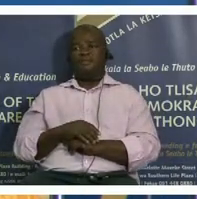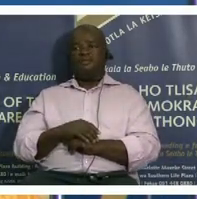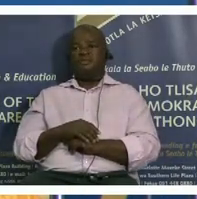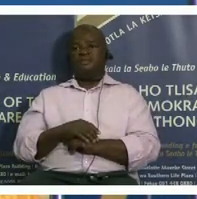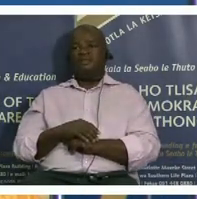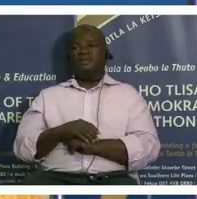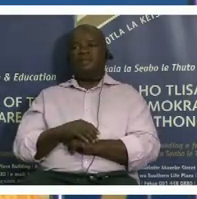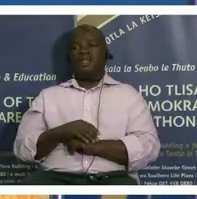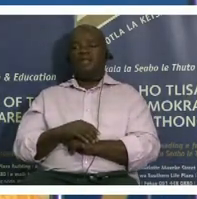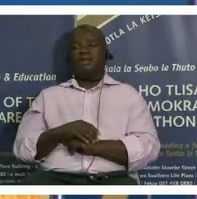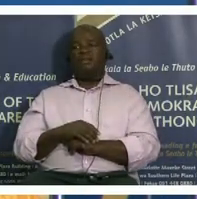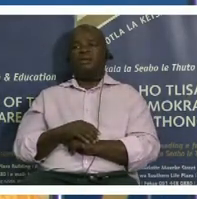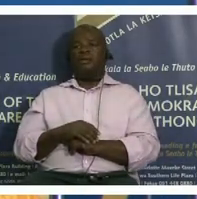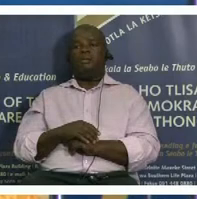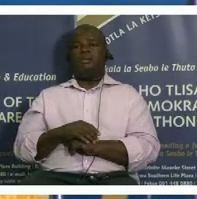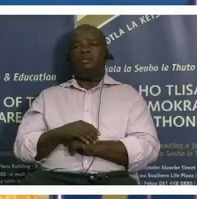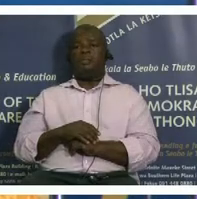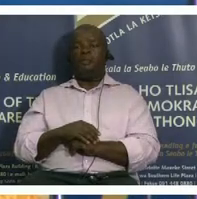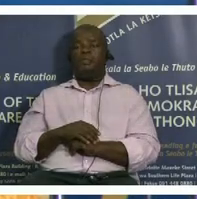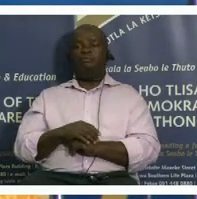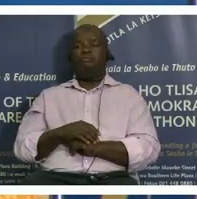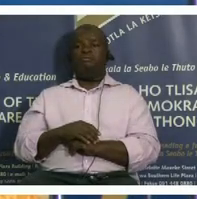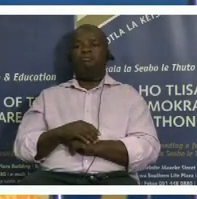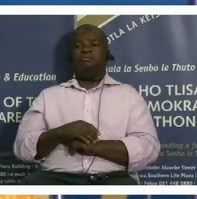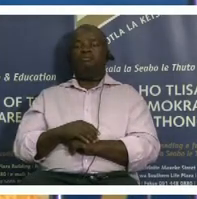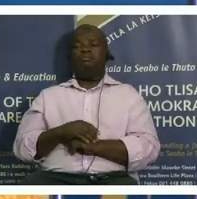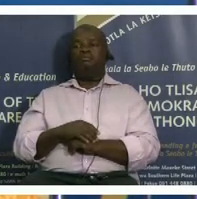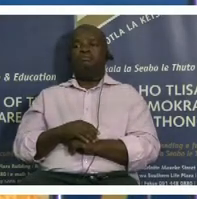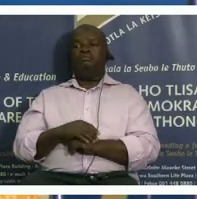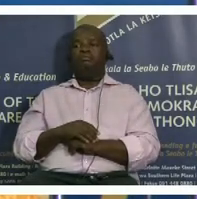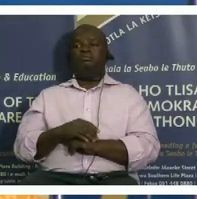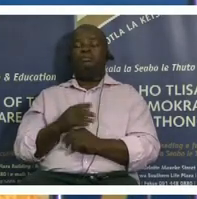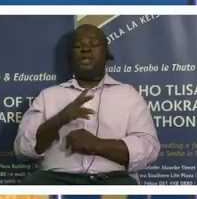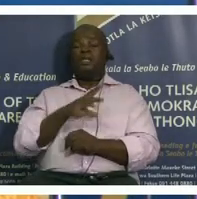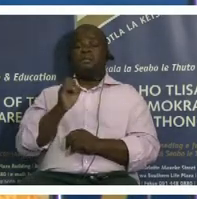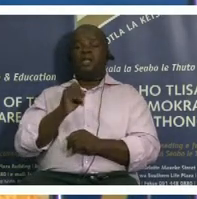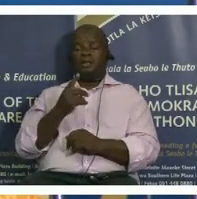We are very careful, Honorable Speaker,